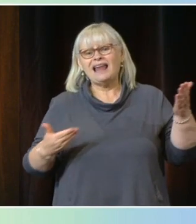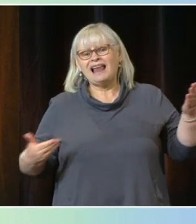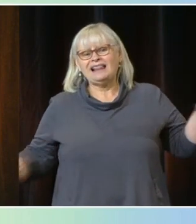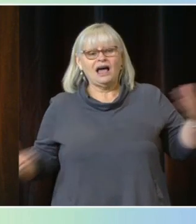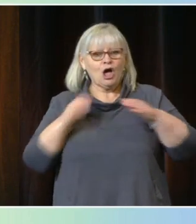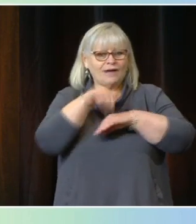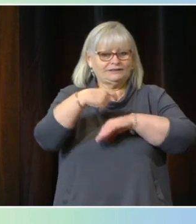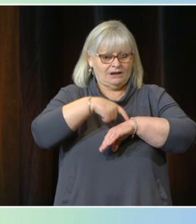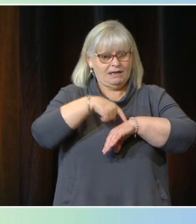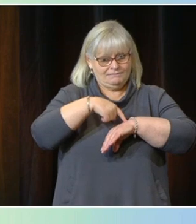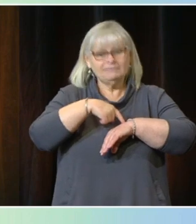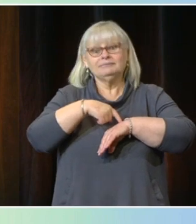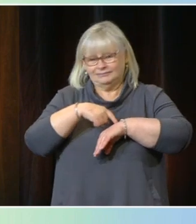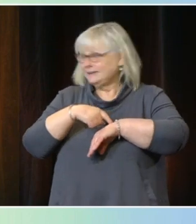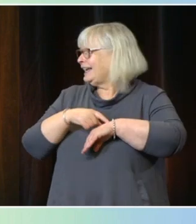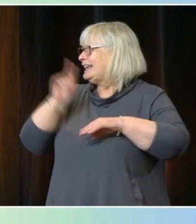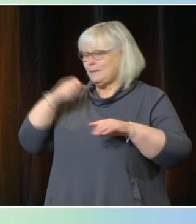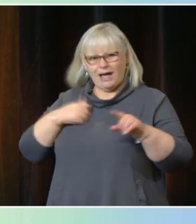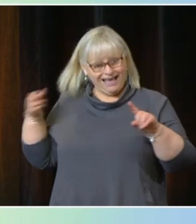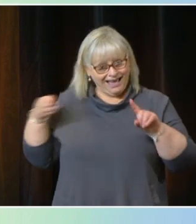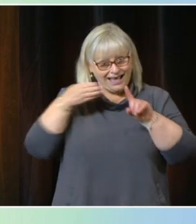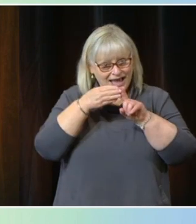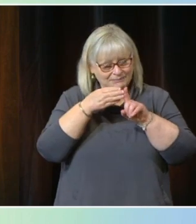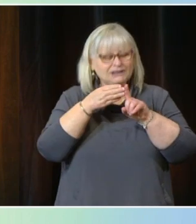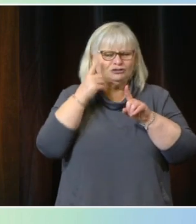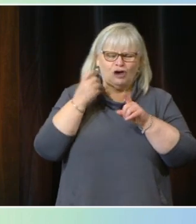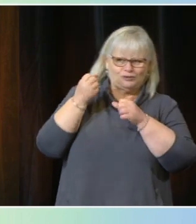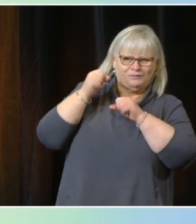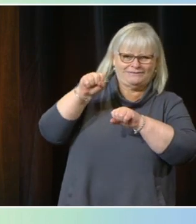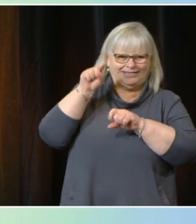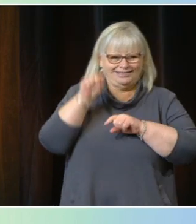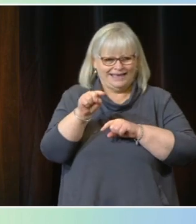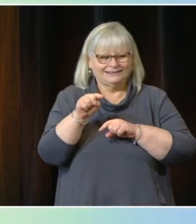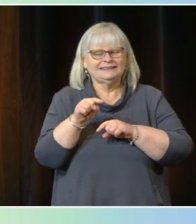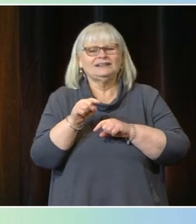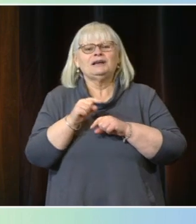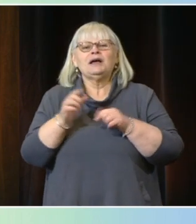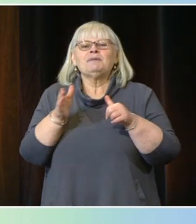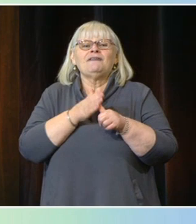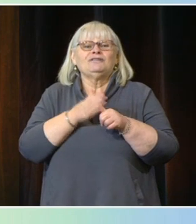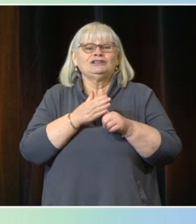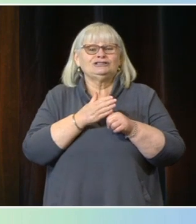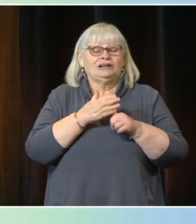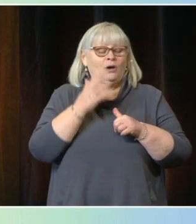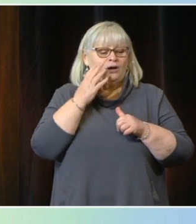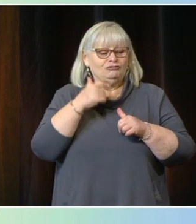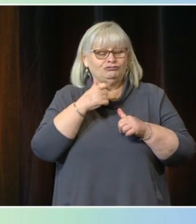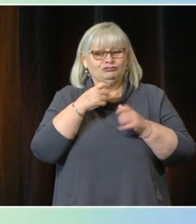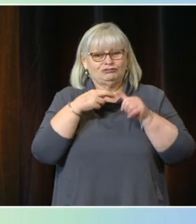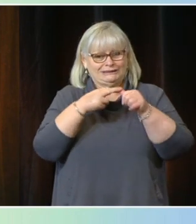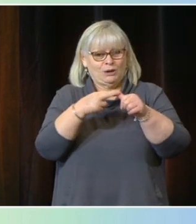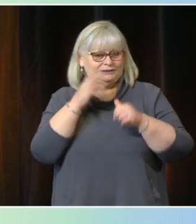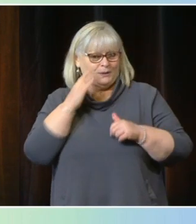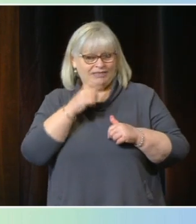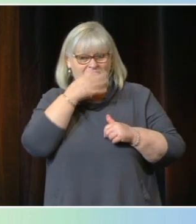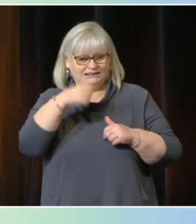time having said that my aim is to try to prevent that from occurring and despite my initial response to the invitation to be here today might